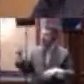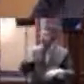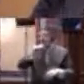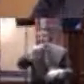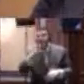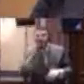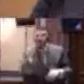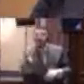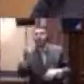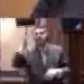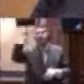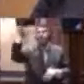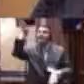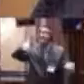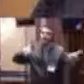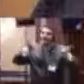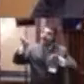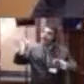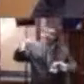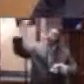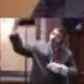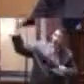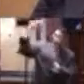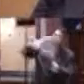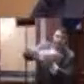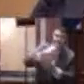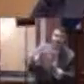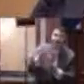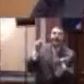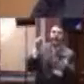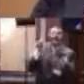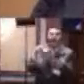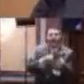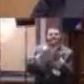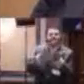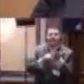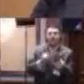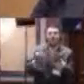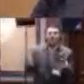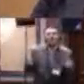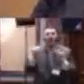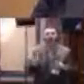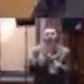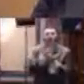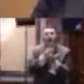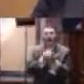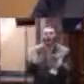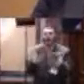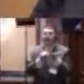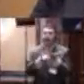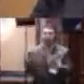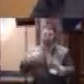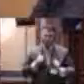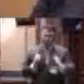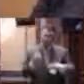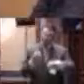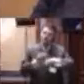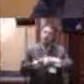really focus on the right to return, the two-state solution, the